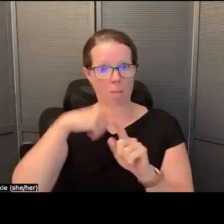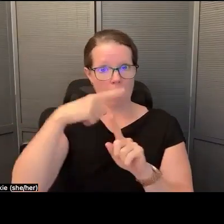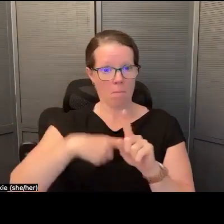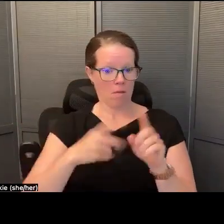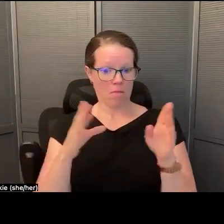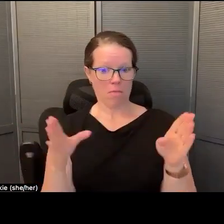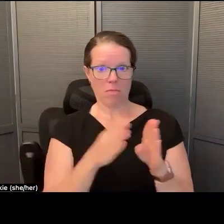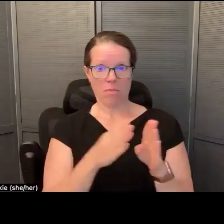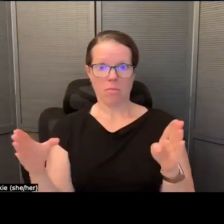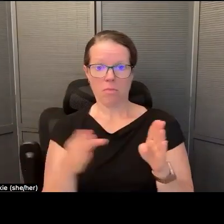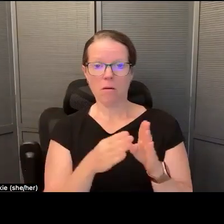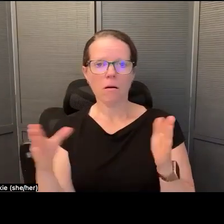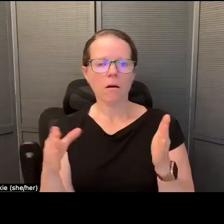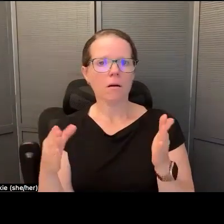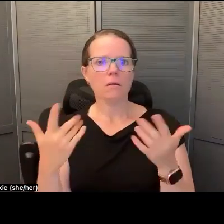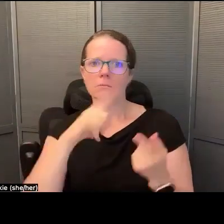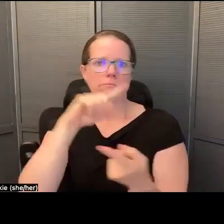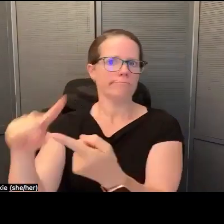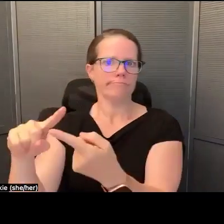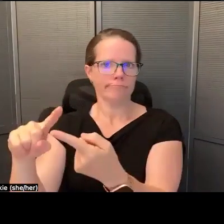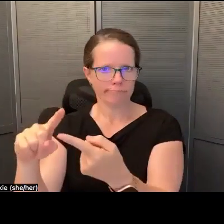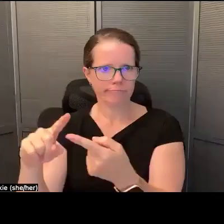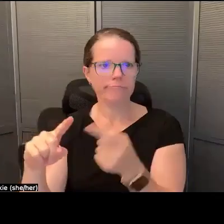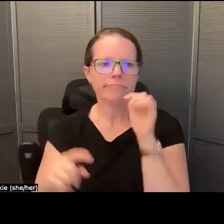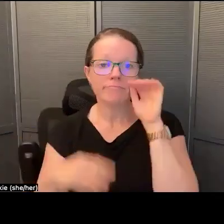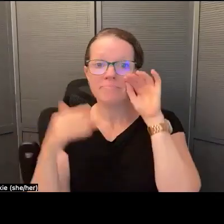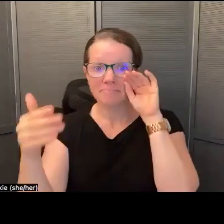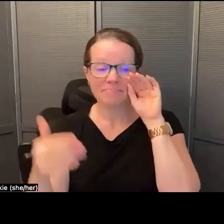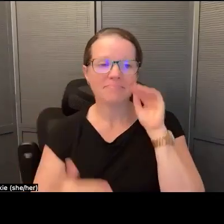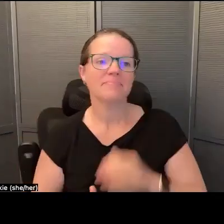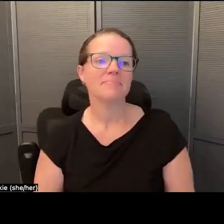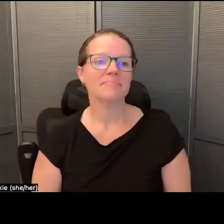unit. We can go to the next slide.